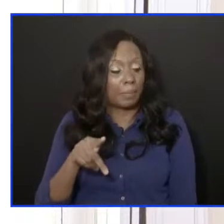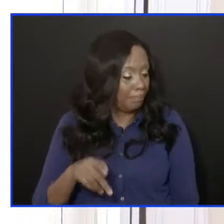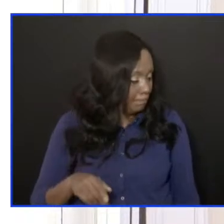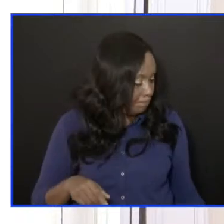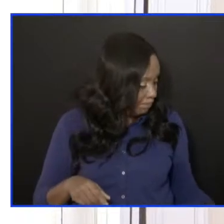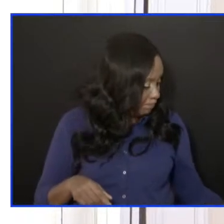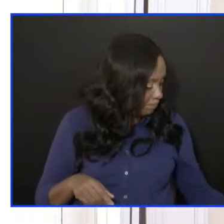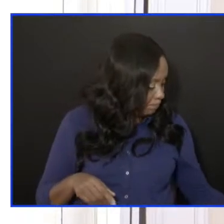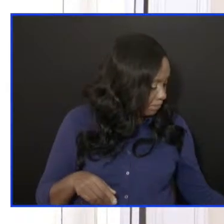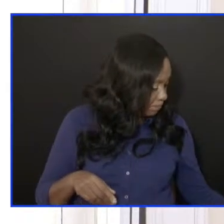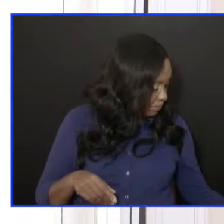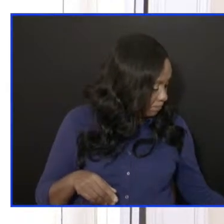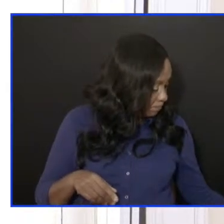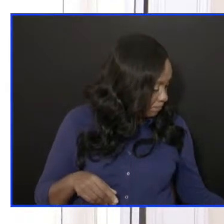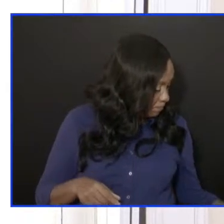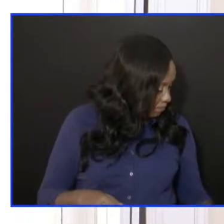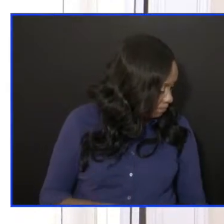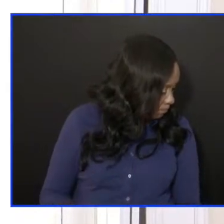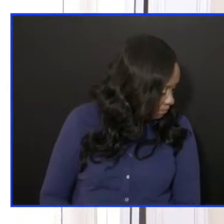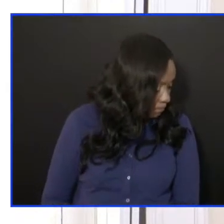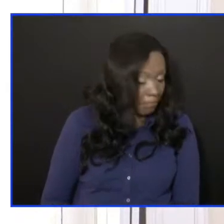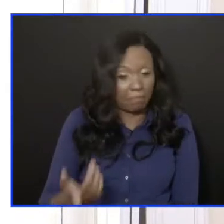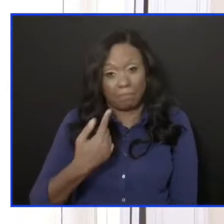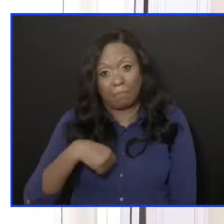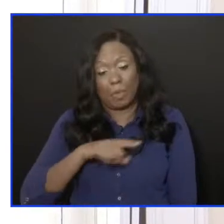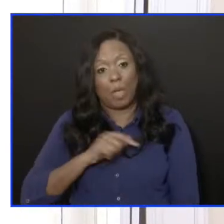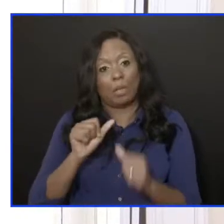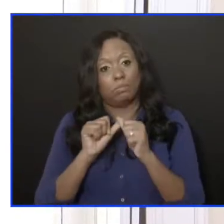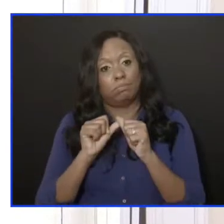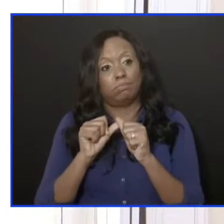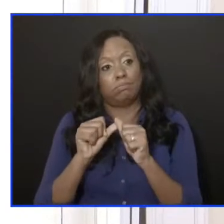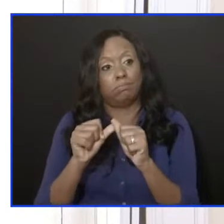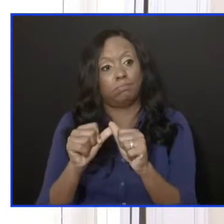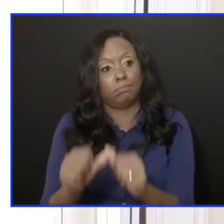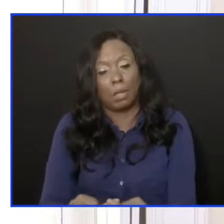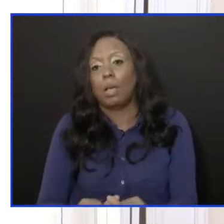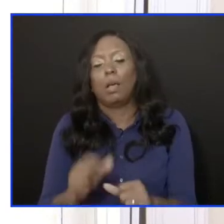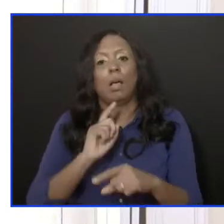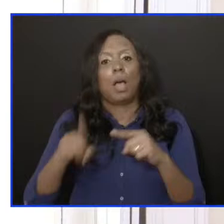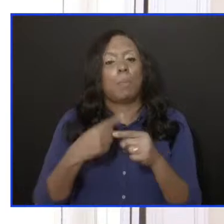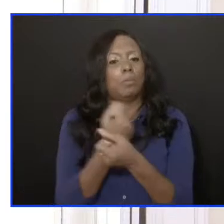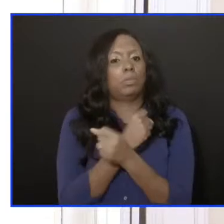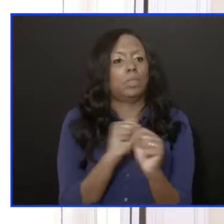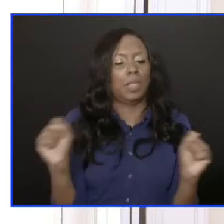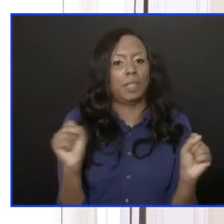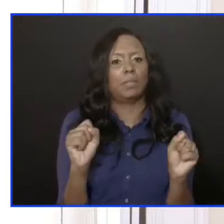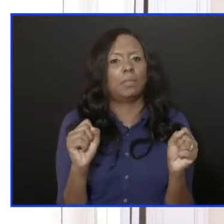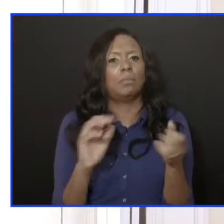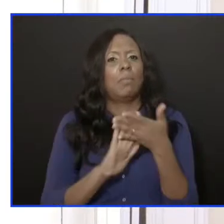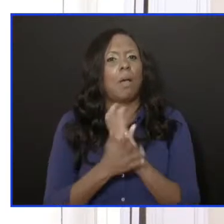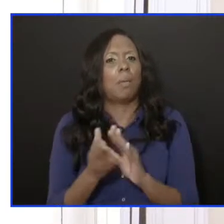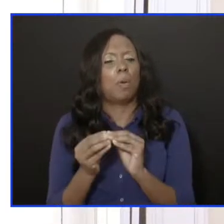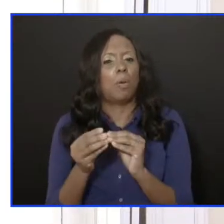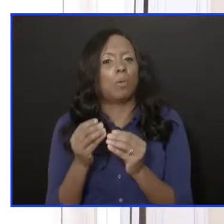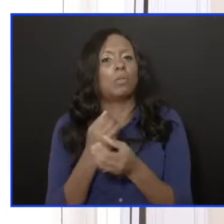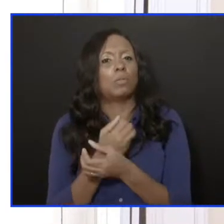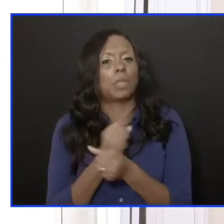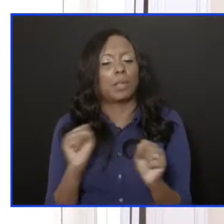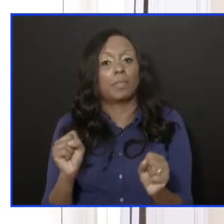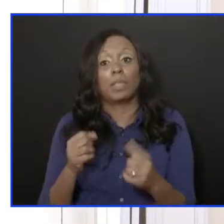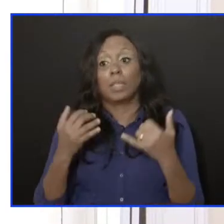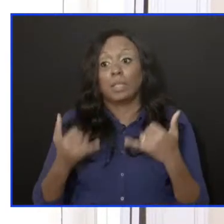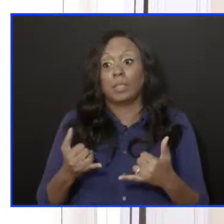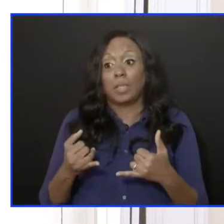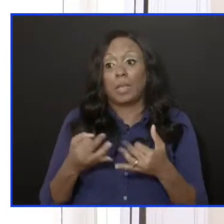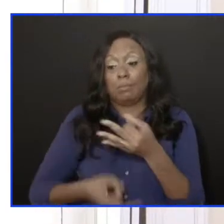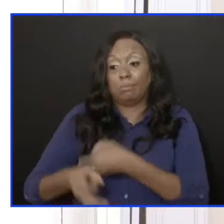of continuing the consultations with respect to the safety directives. Indeed, the Acting Attorney General, Wilfred Abrams, is with